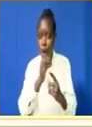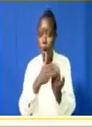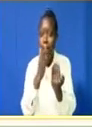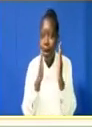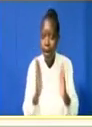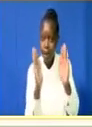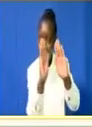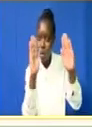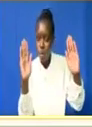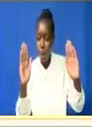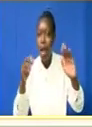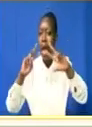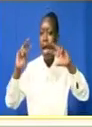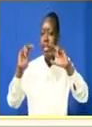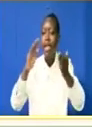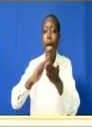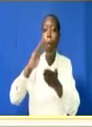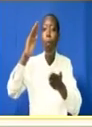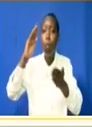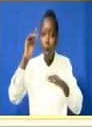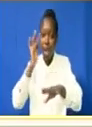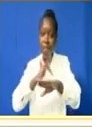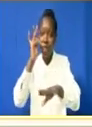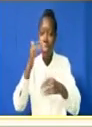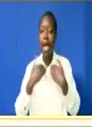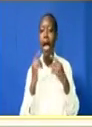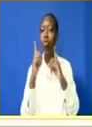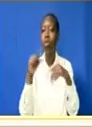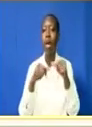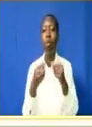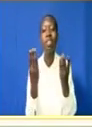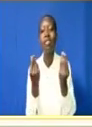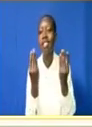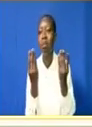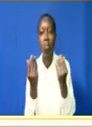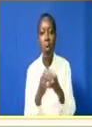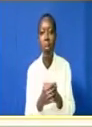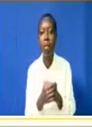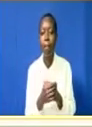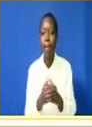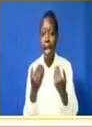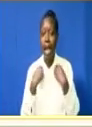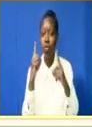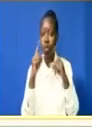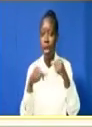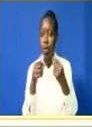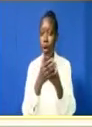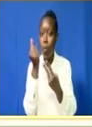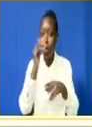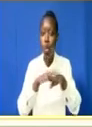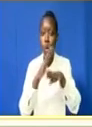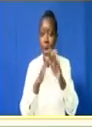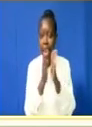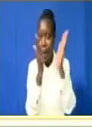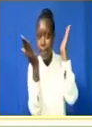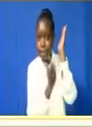Find out more effects. Mm-hmm. We have talked about the just simple ones. Yes. We have talked about the negative ones. Mm-hmm. We have also talked about the